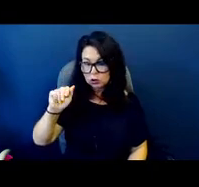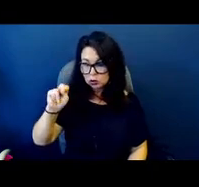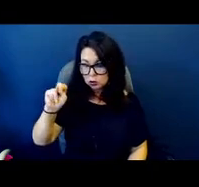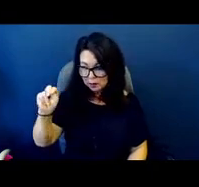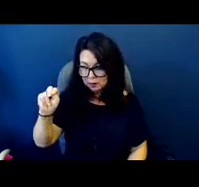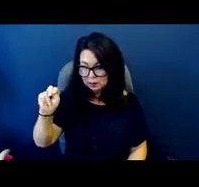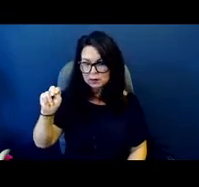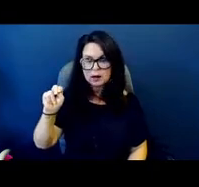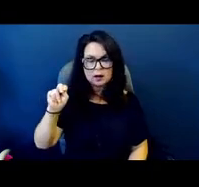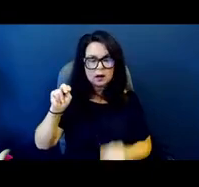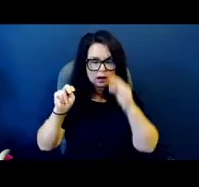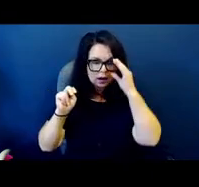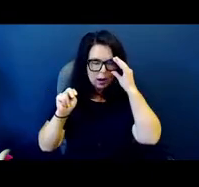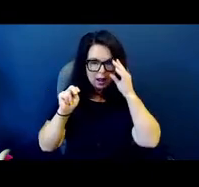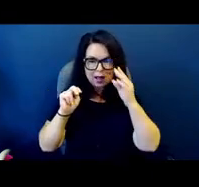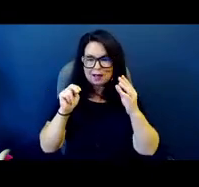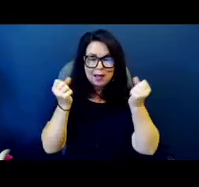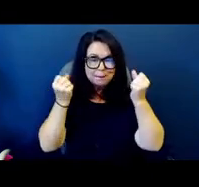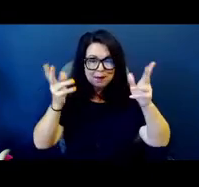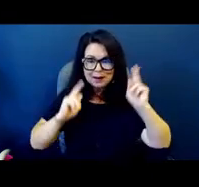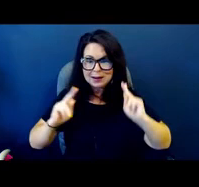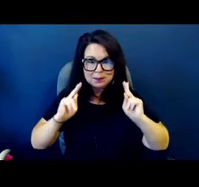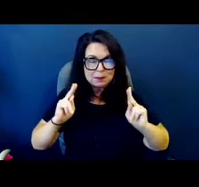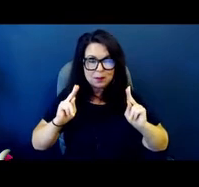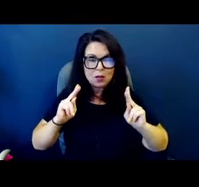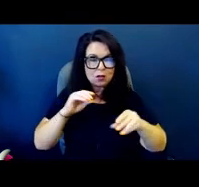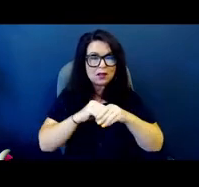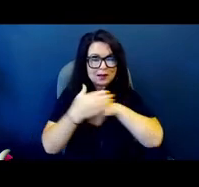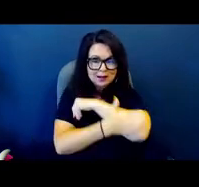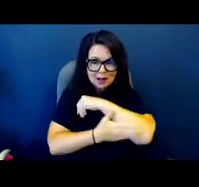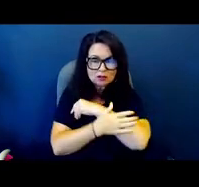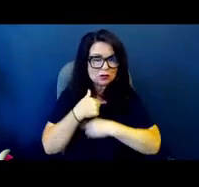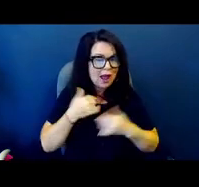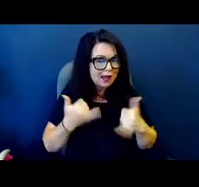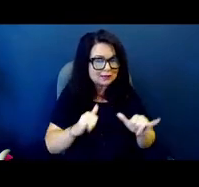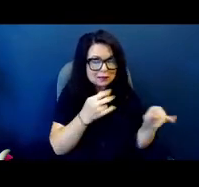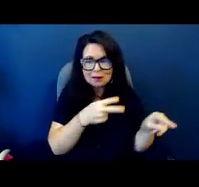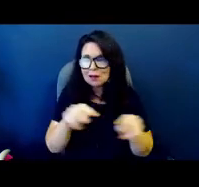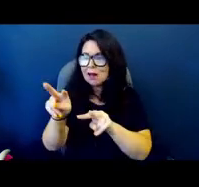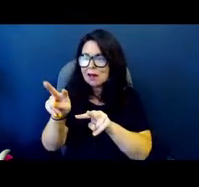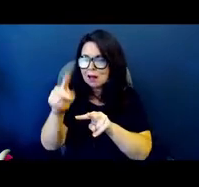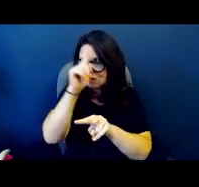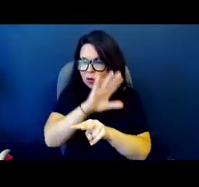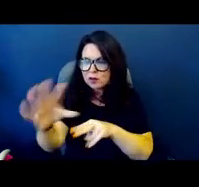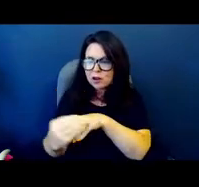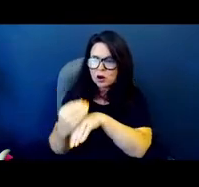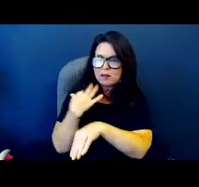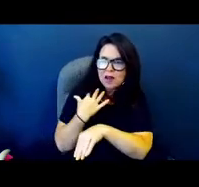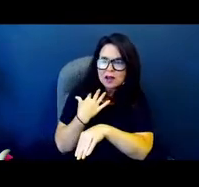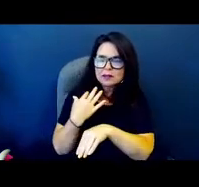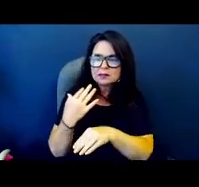over the country that I still turn to for advice and mentorship so that we can